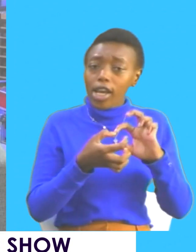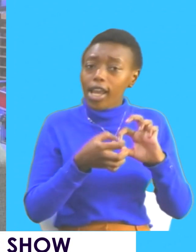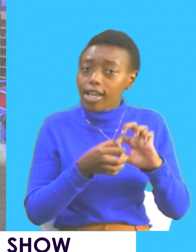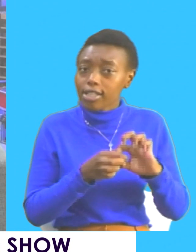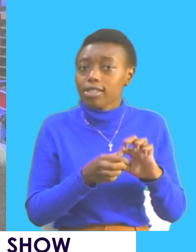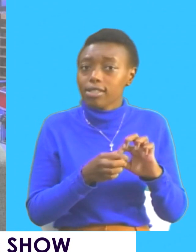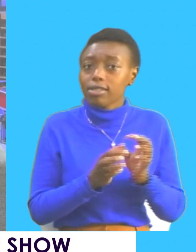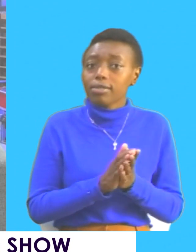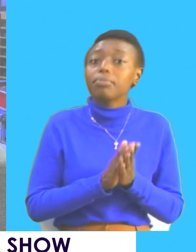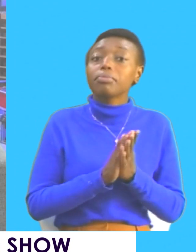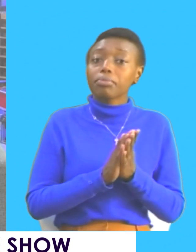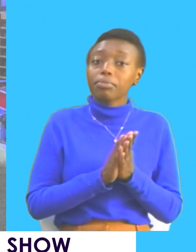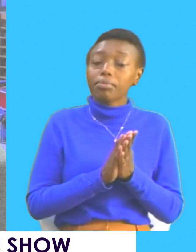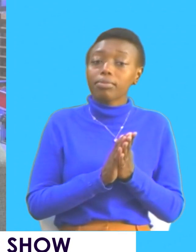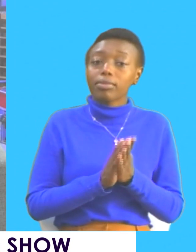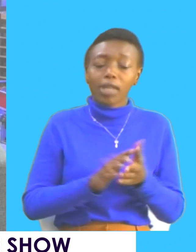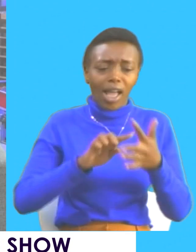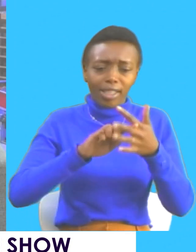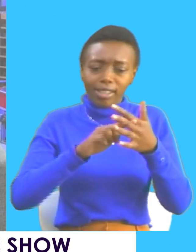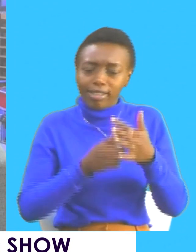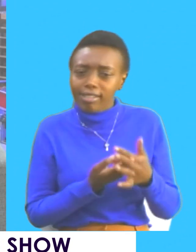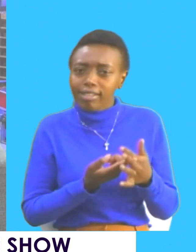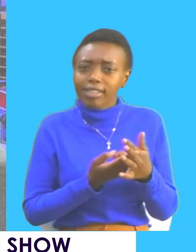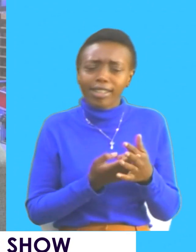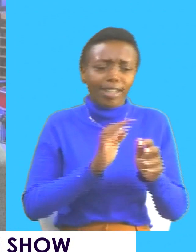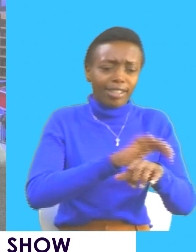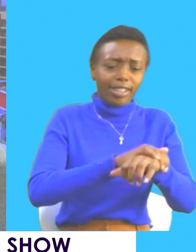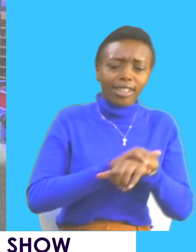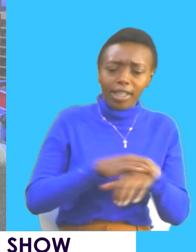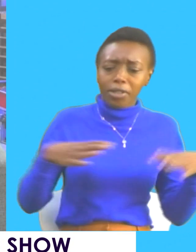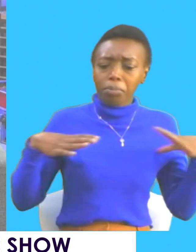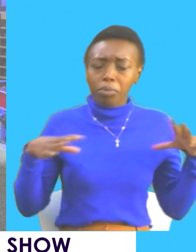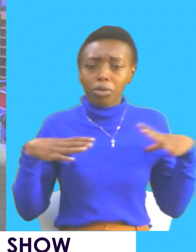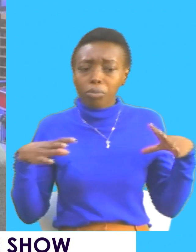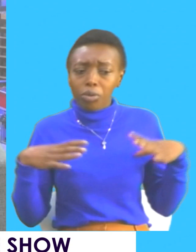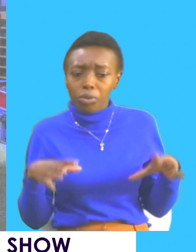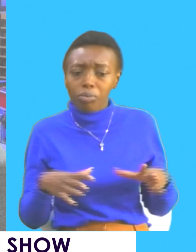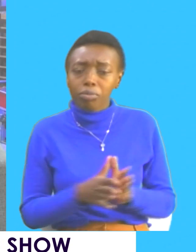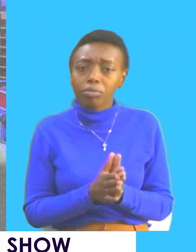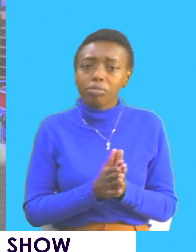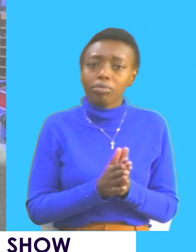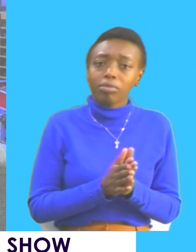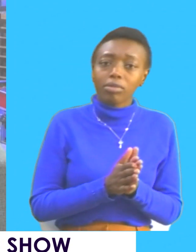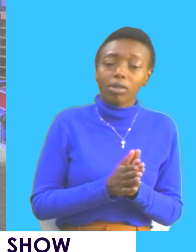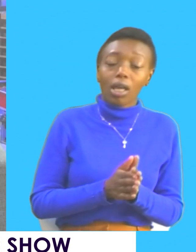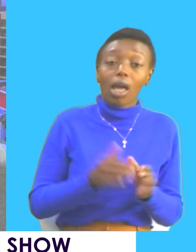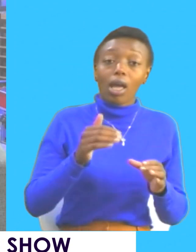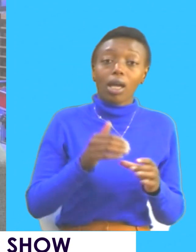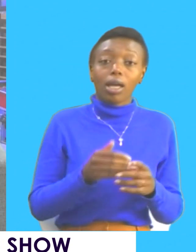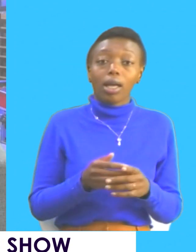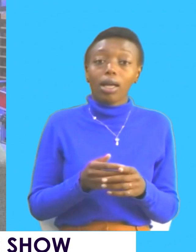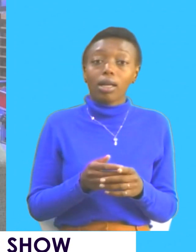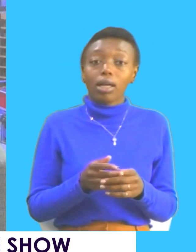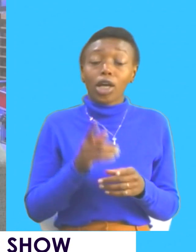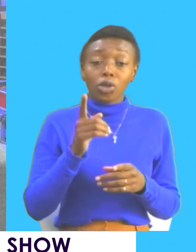with connectivity. Start connecting. Look for connections. Look for connectivity. It is from those connections